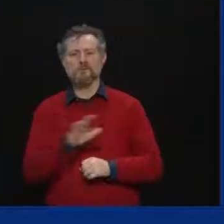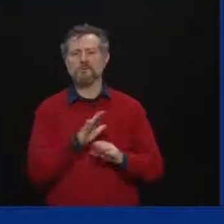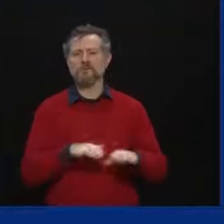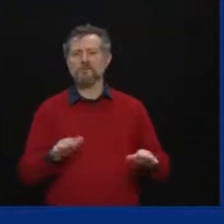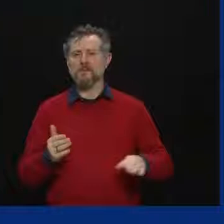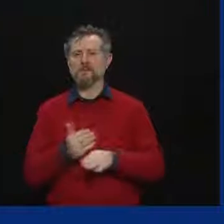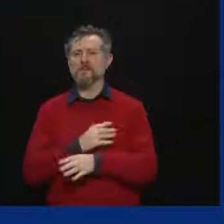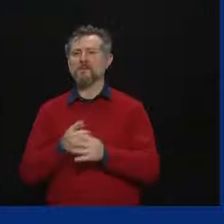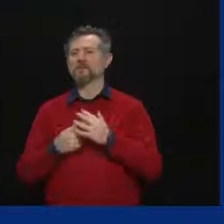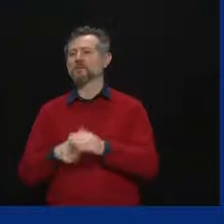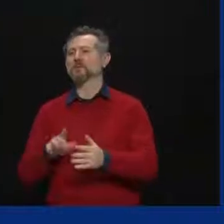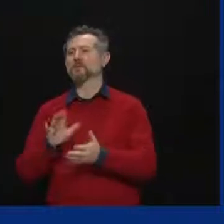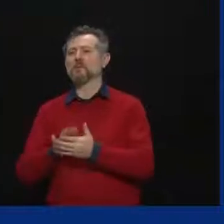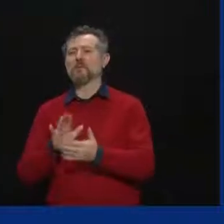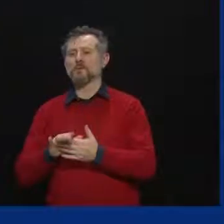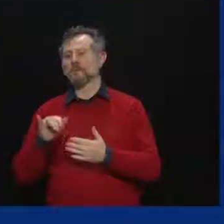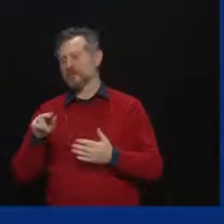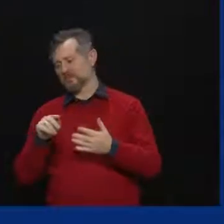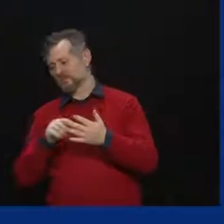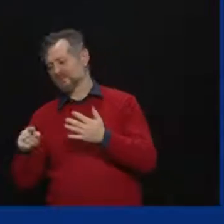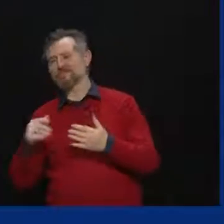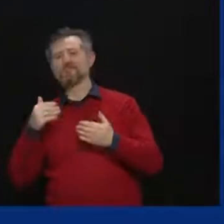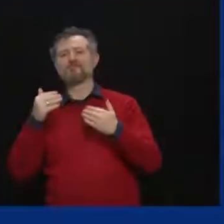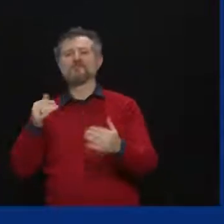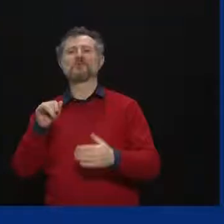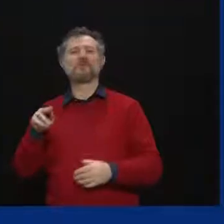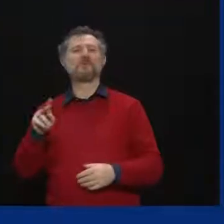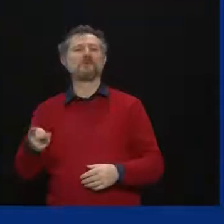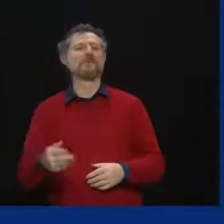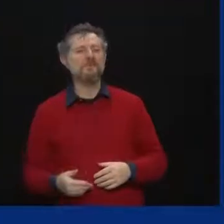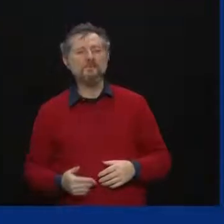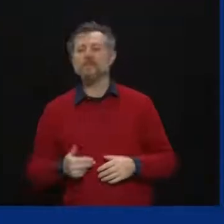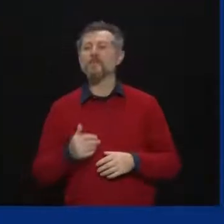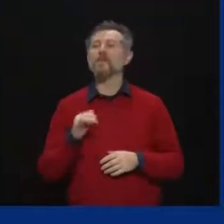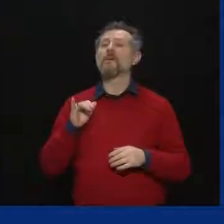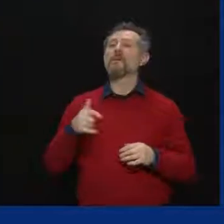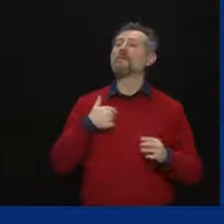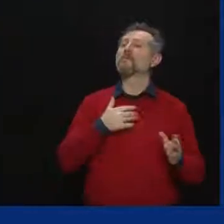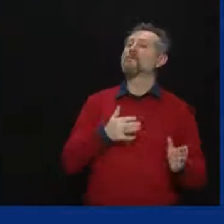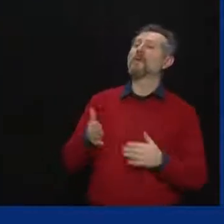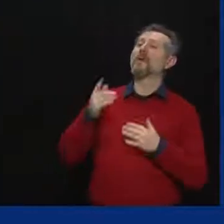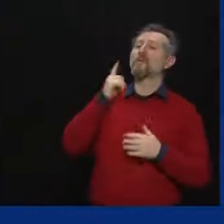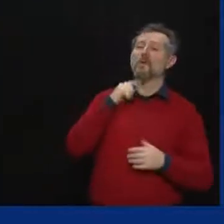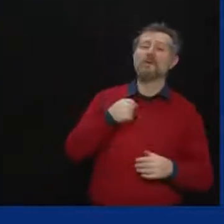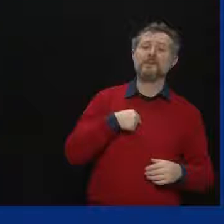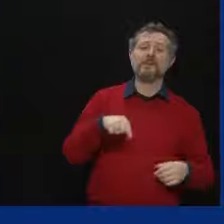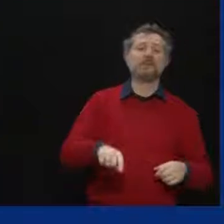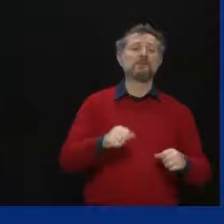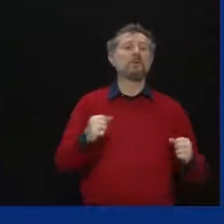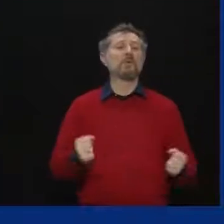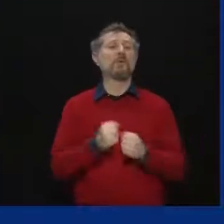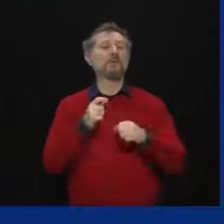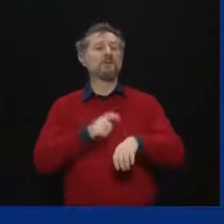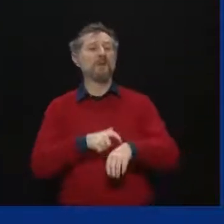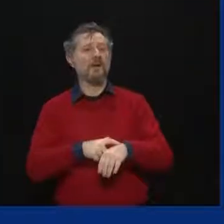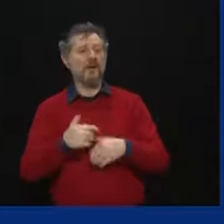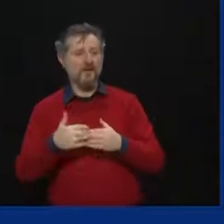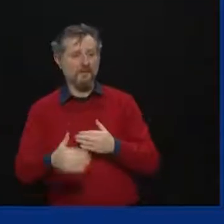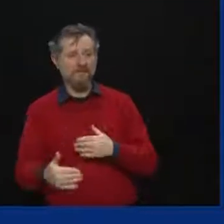school year. So I do want to take a moment to share with some of our winter surge plans that we're undertaking. Some we've spoken about and some are